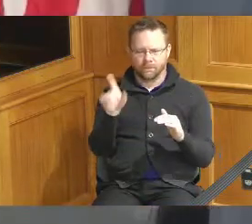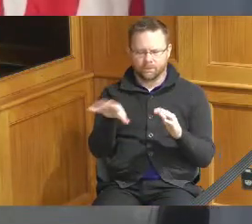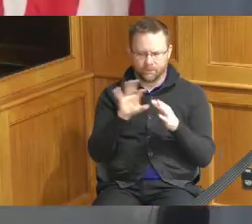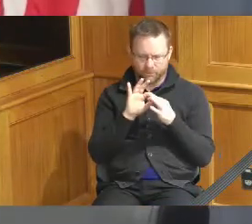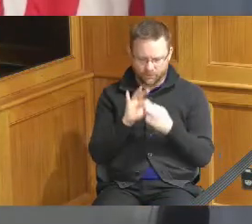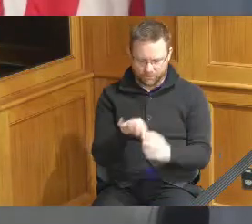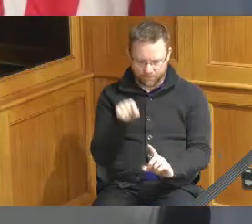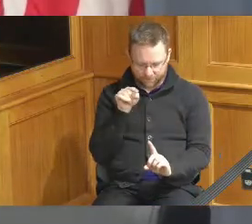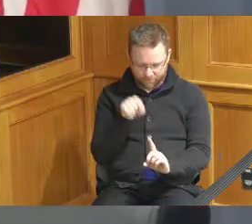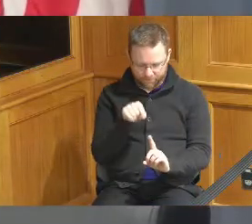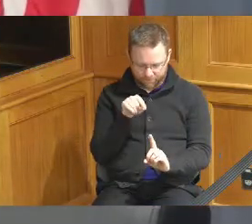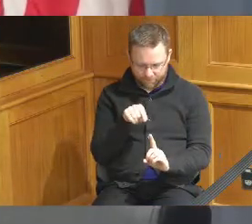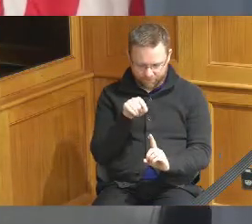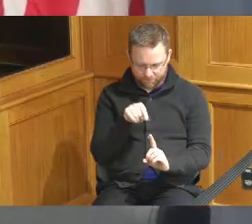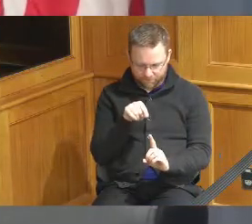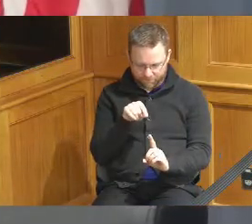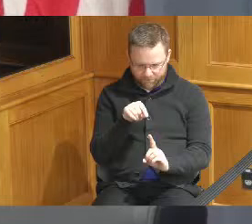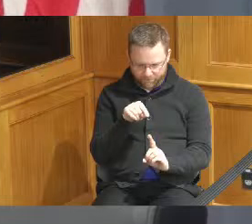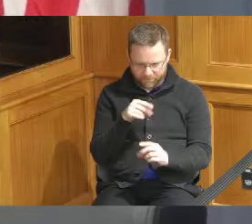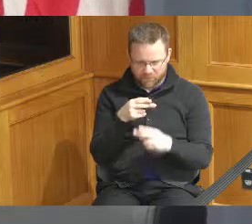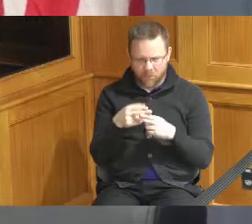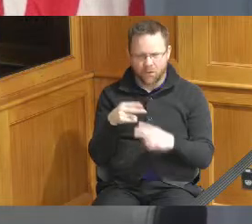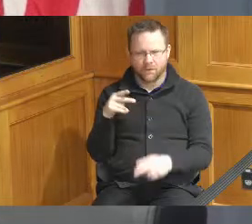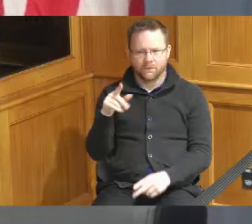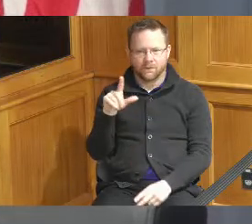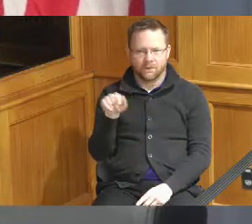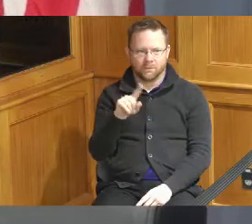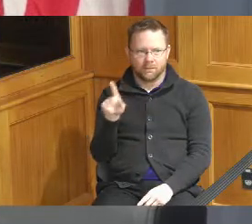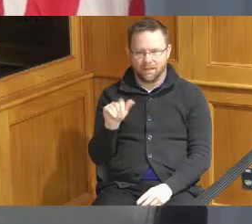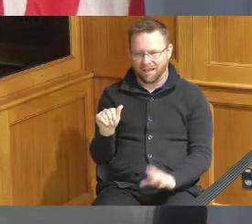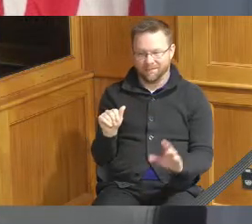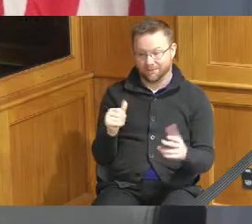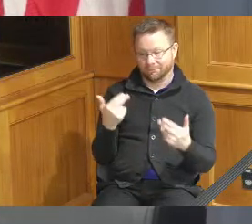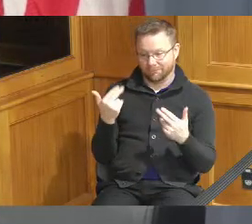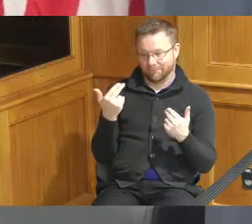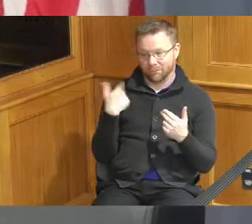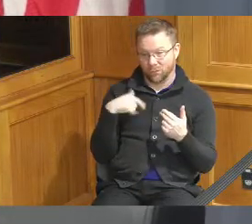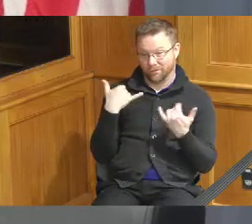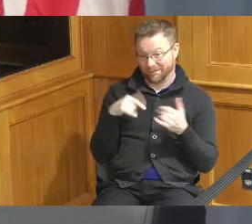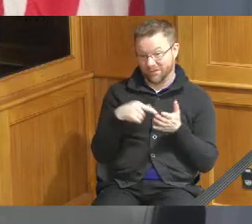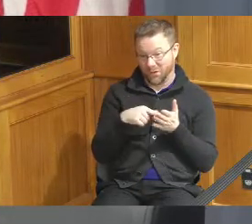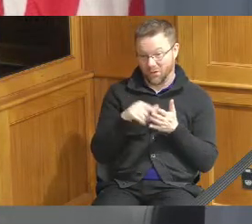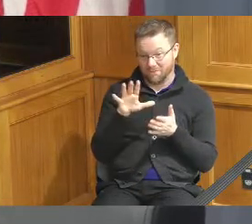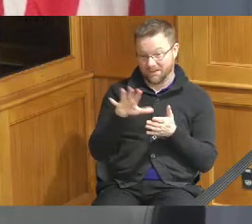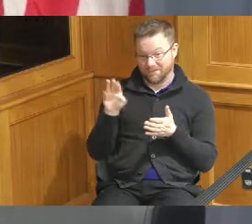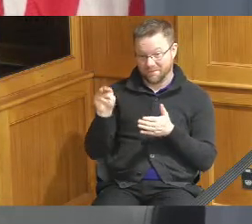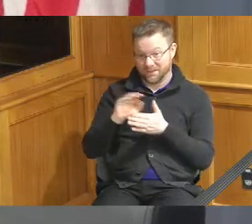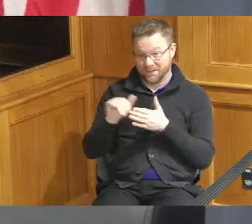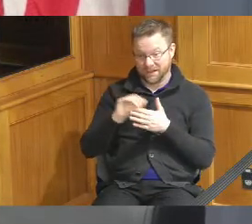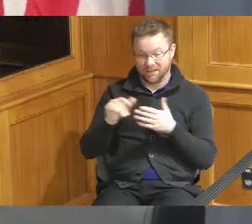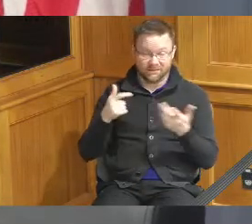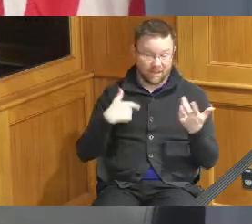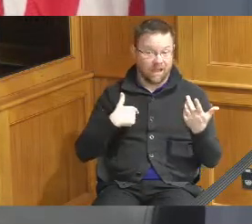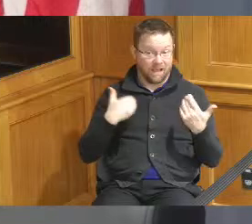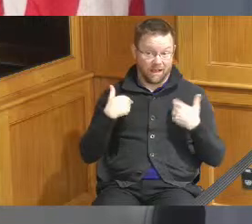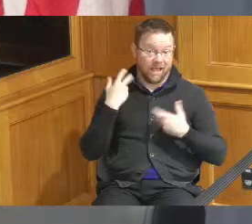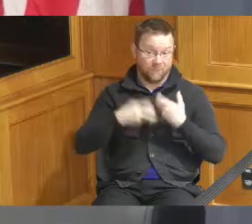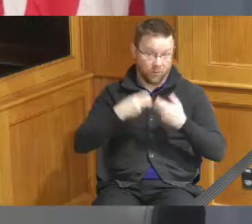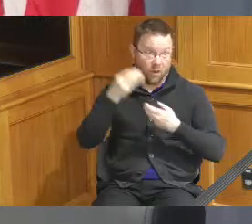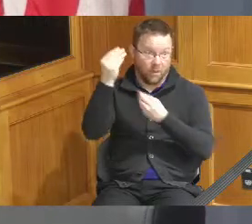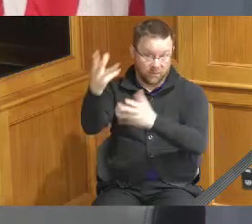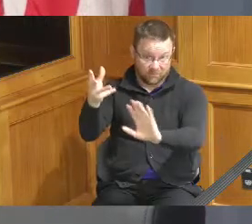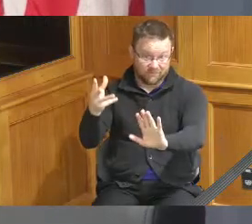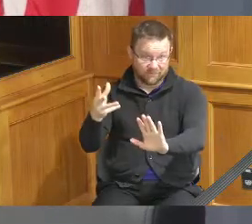the, I guess it's called the plaza, because we still owe about $55 million. I have a problem with that,